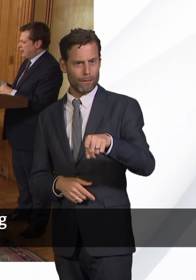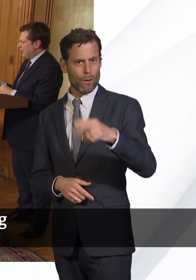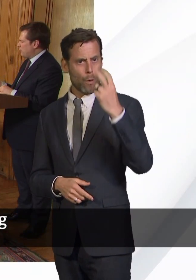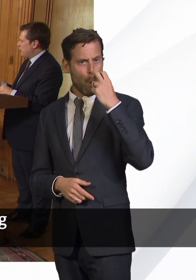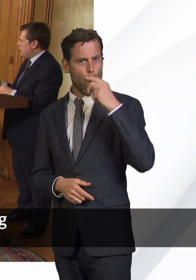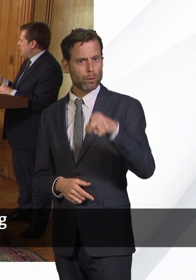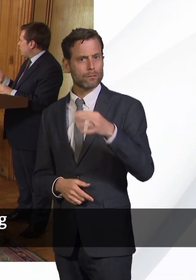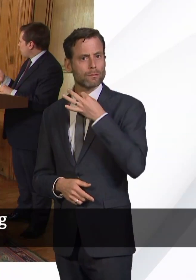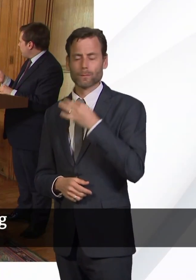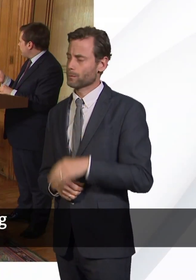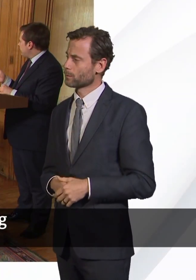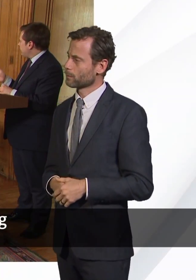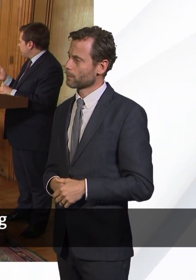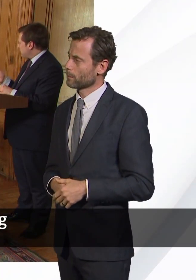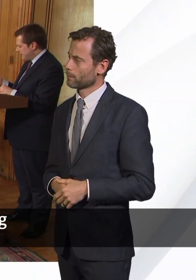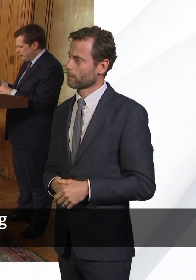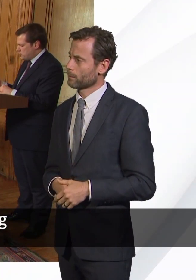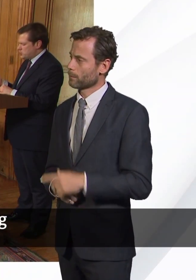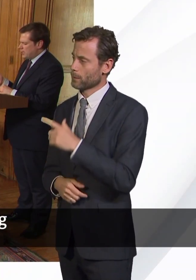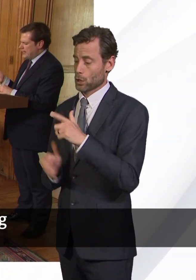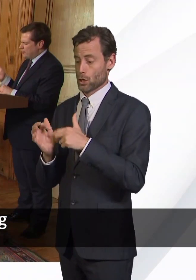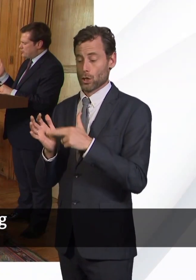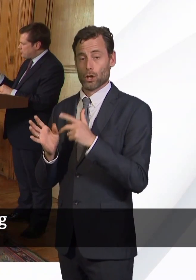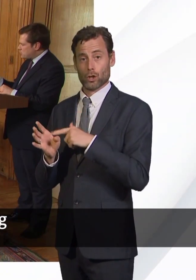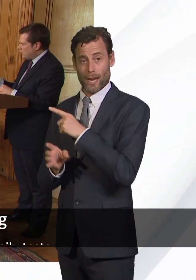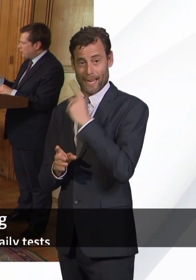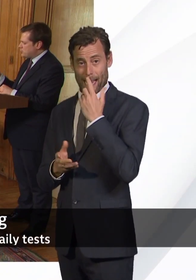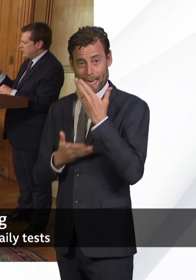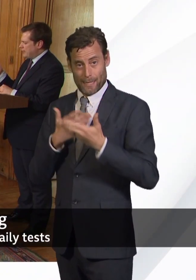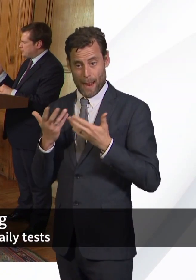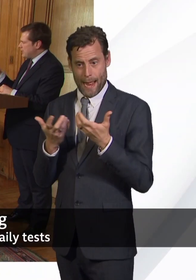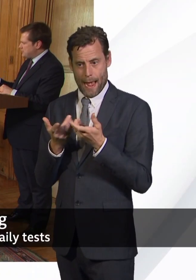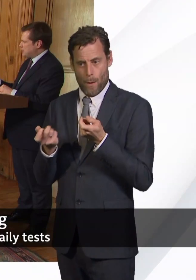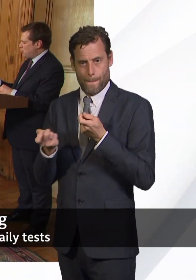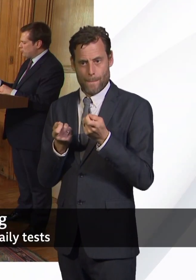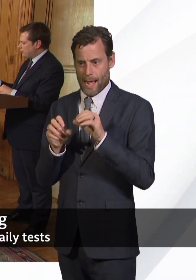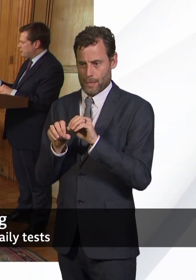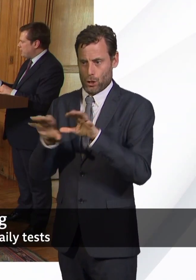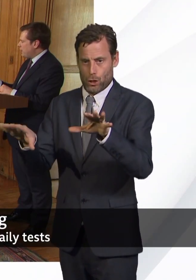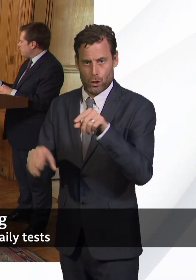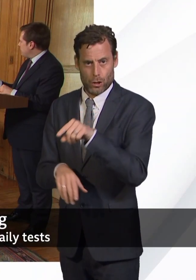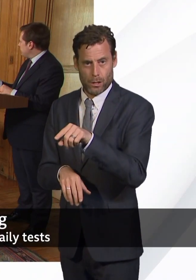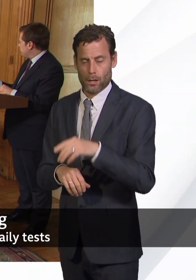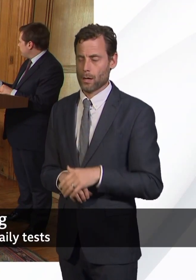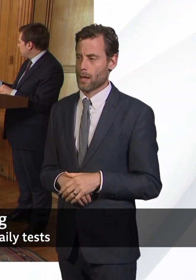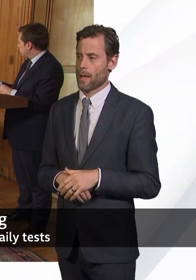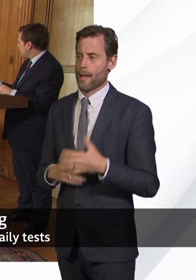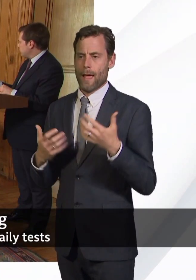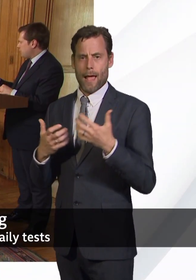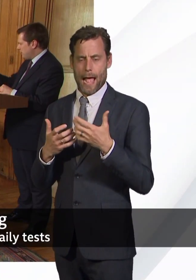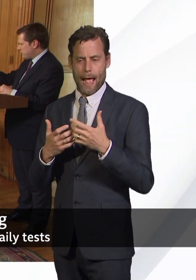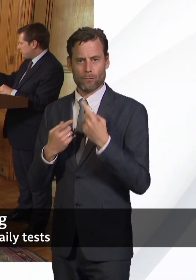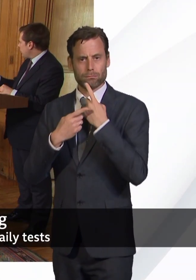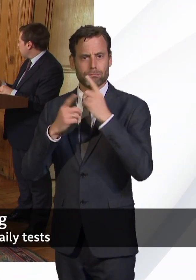set out how an outbreak is managed and how discharge and testing policies have been developed